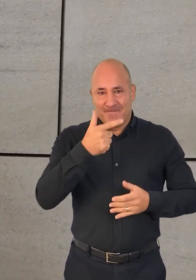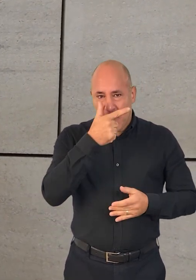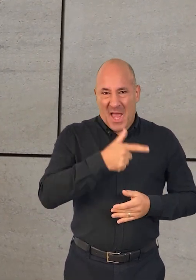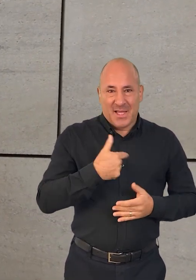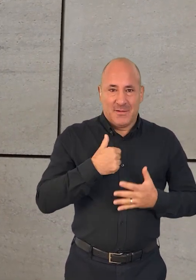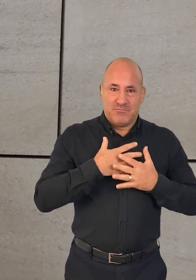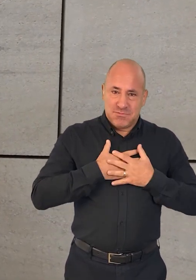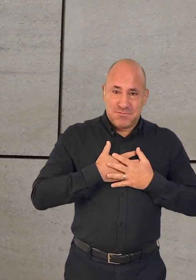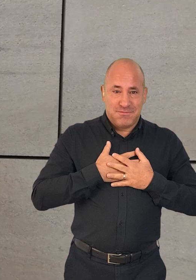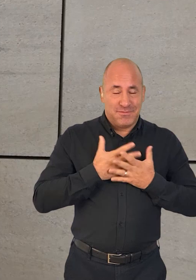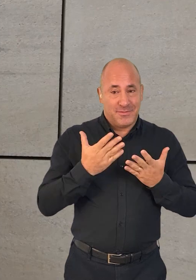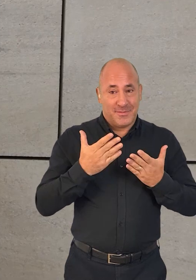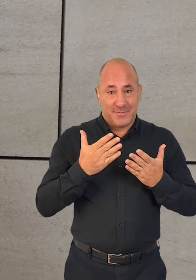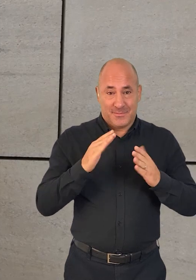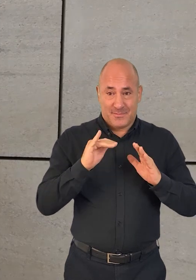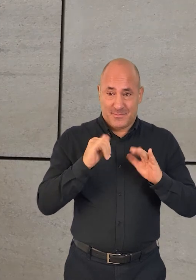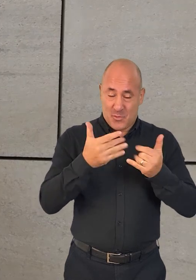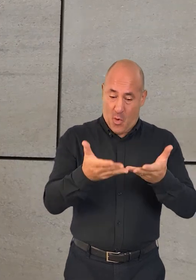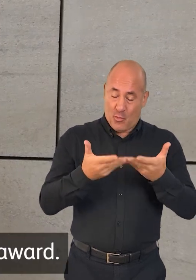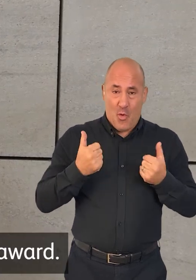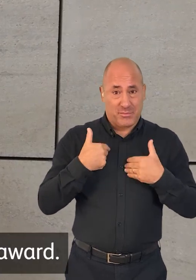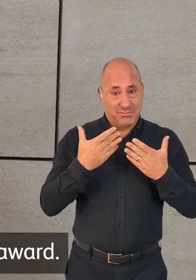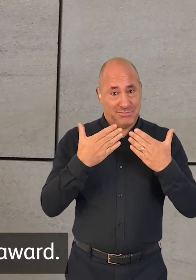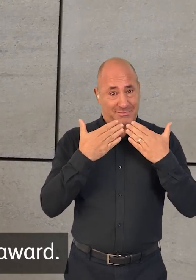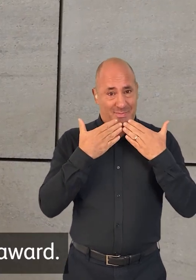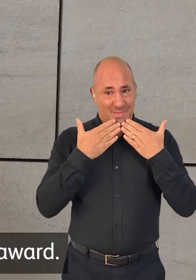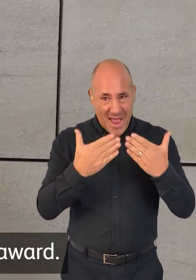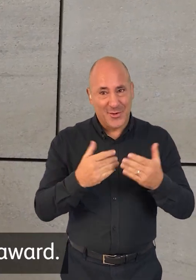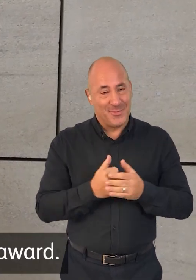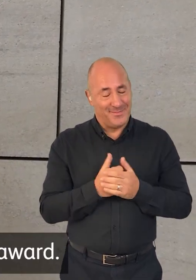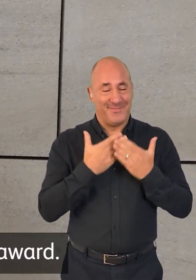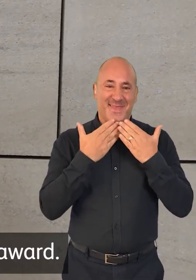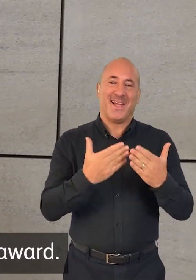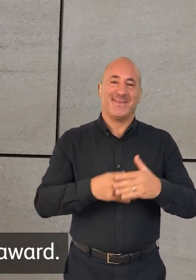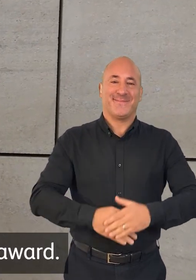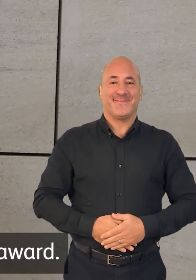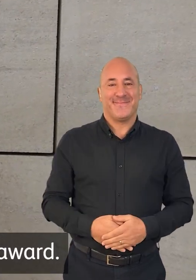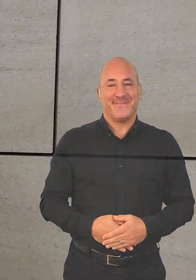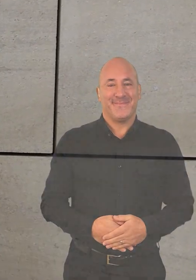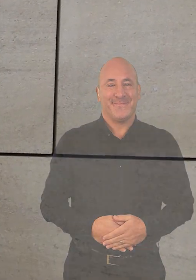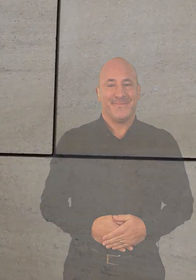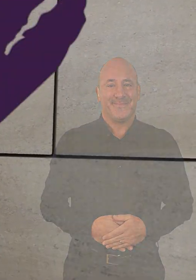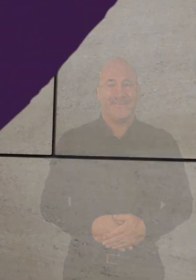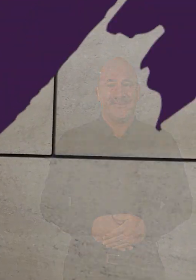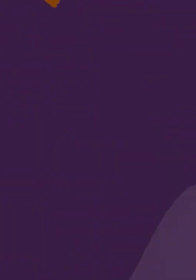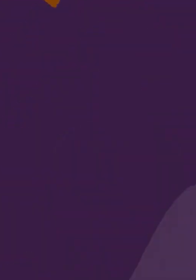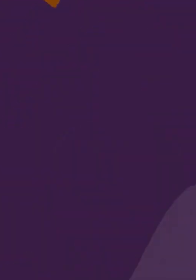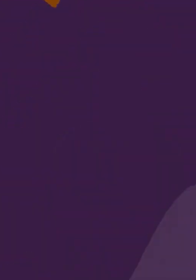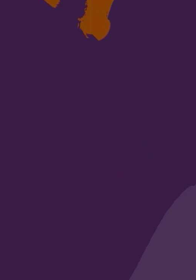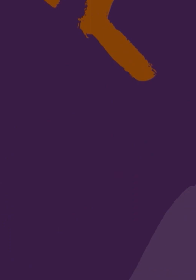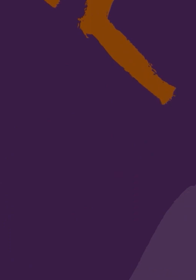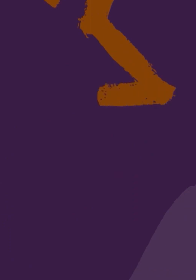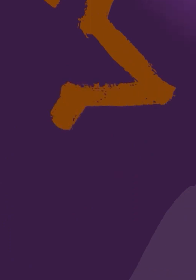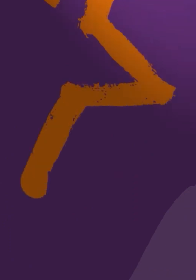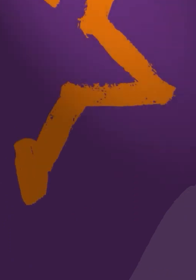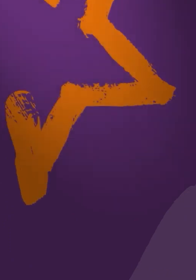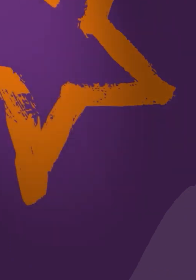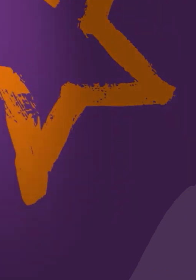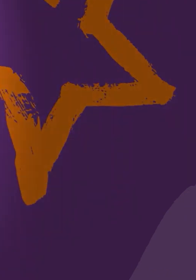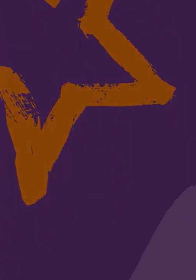I just feel so incredibly lucky and grateful, and I'm just really, really thankful for the award, so thank you.